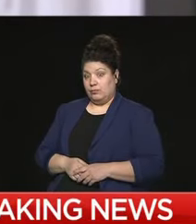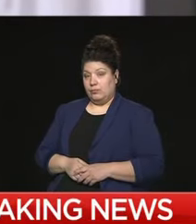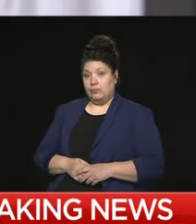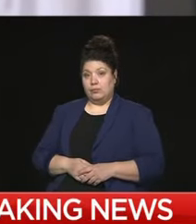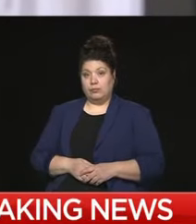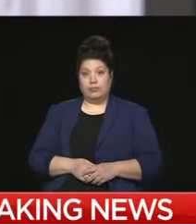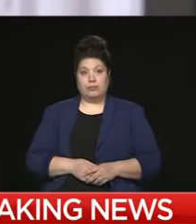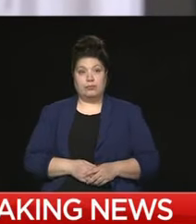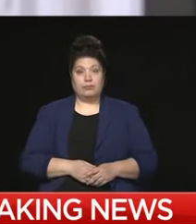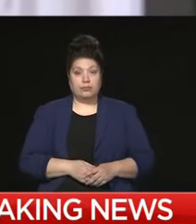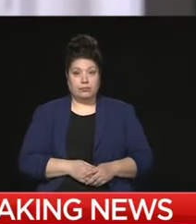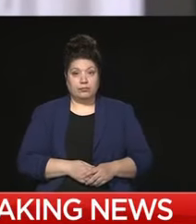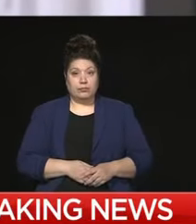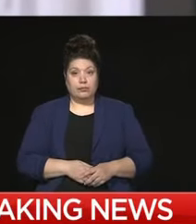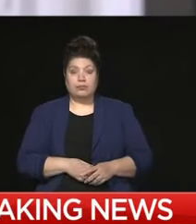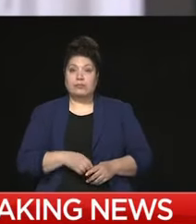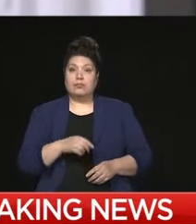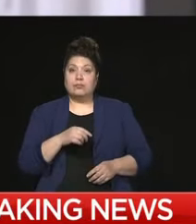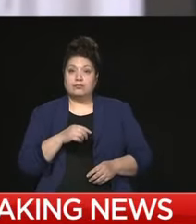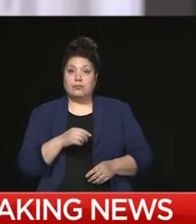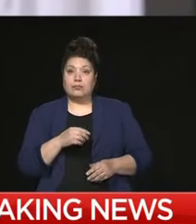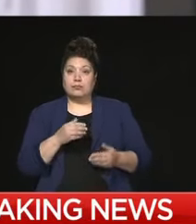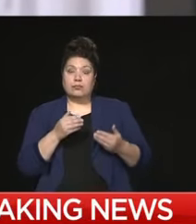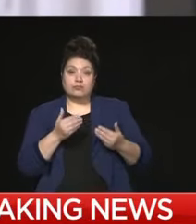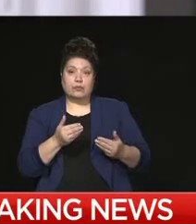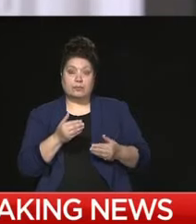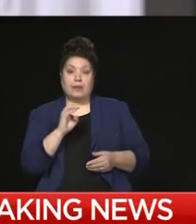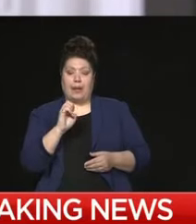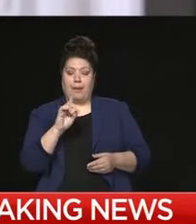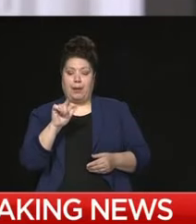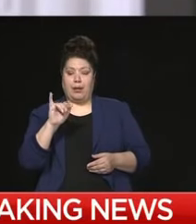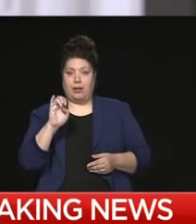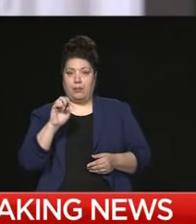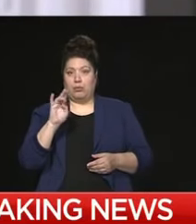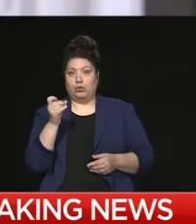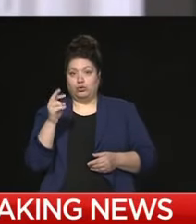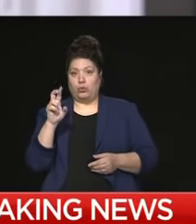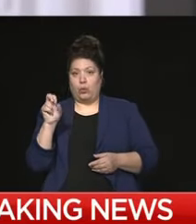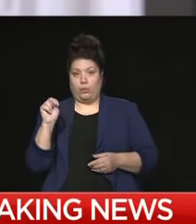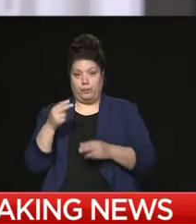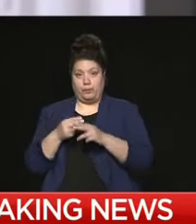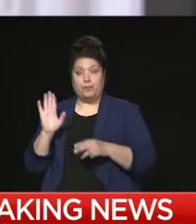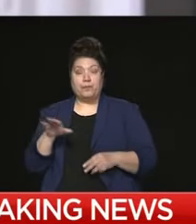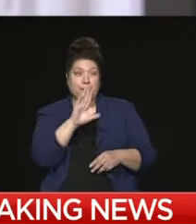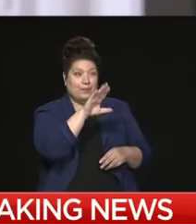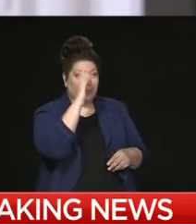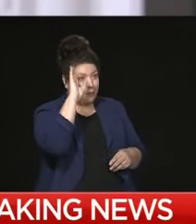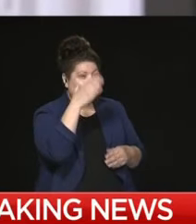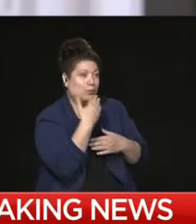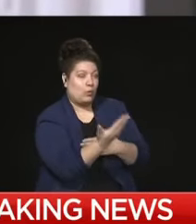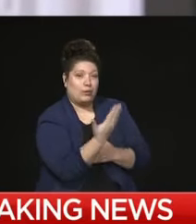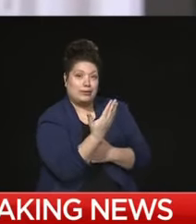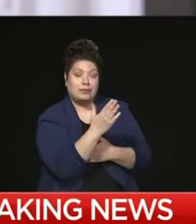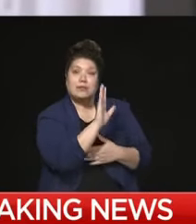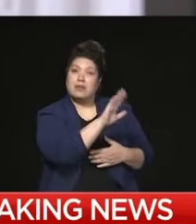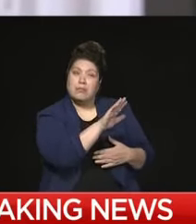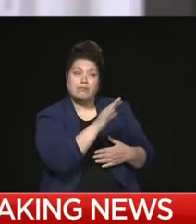Next question, Émilie Bergeron from the Échange Commis. Yes, hello, Mr. Trudeau. Could you give us